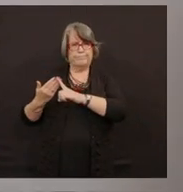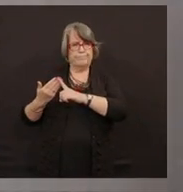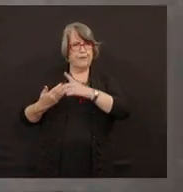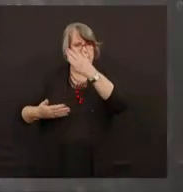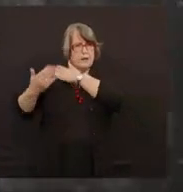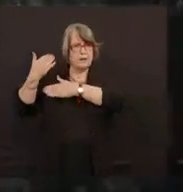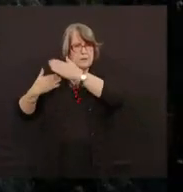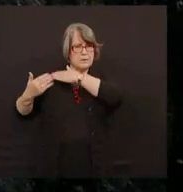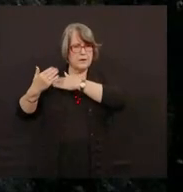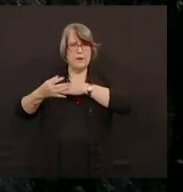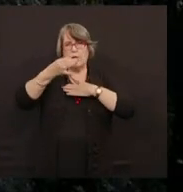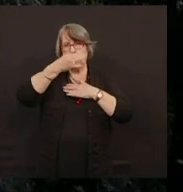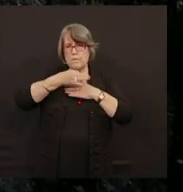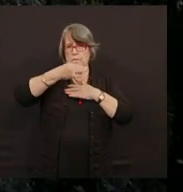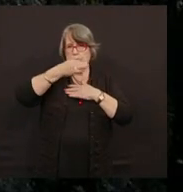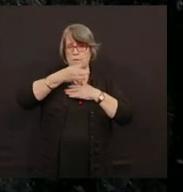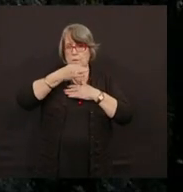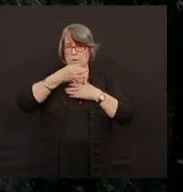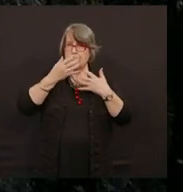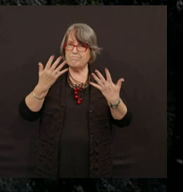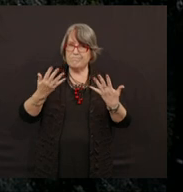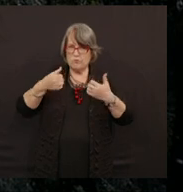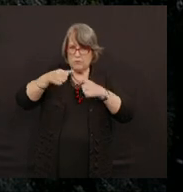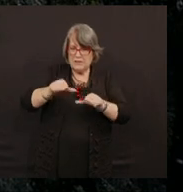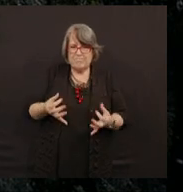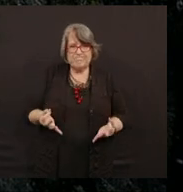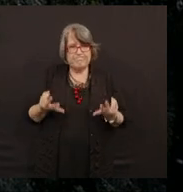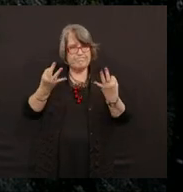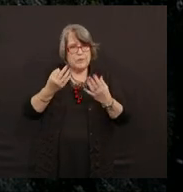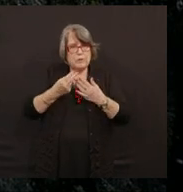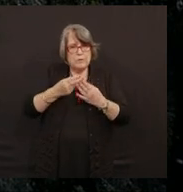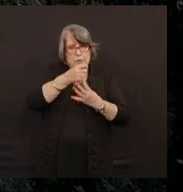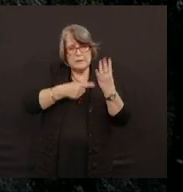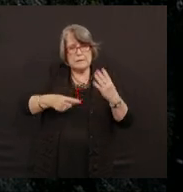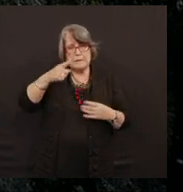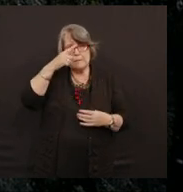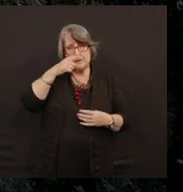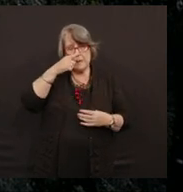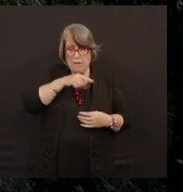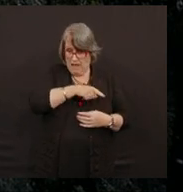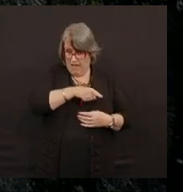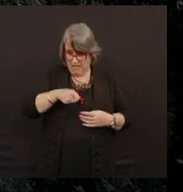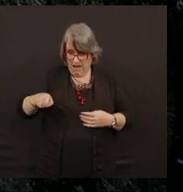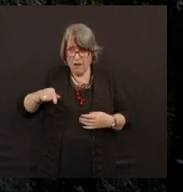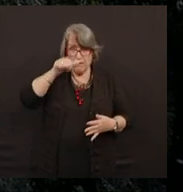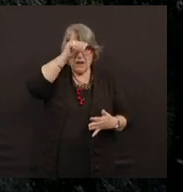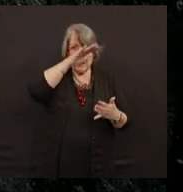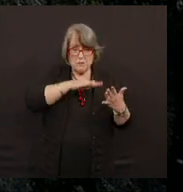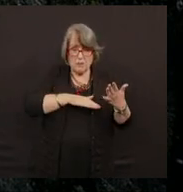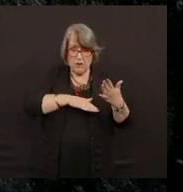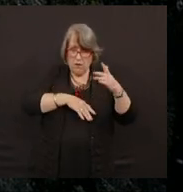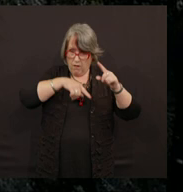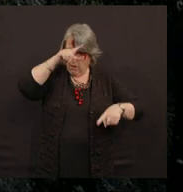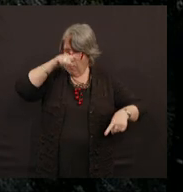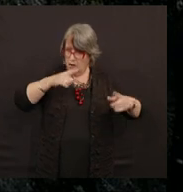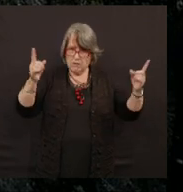historically, there have been few, if any, protections for people with disability who've experienced a wide range